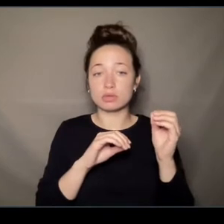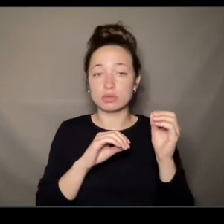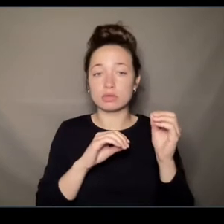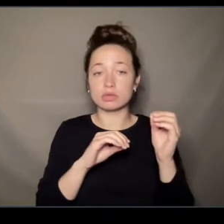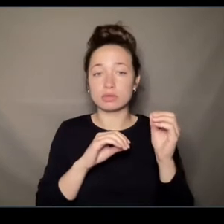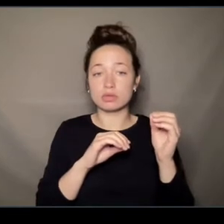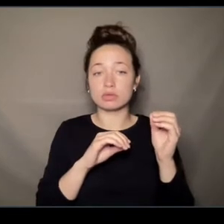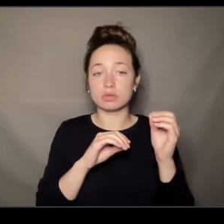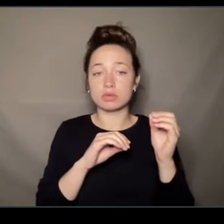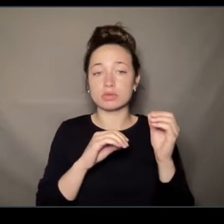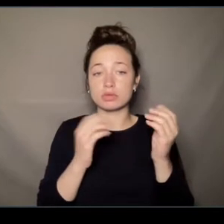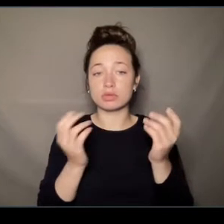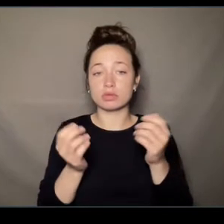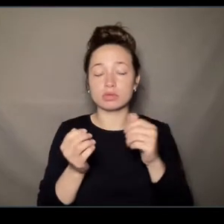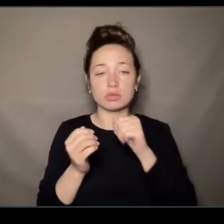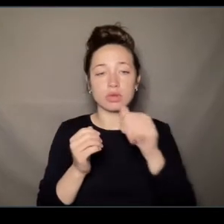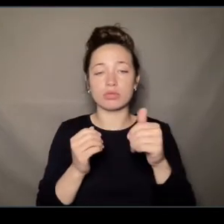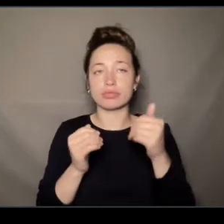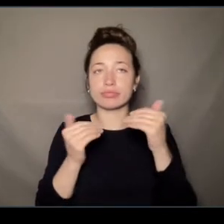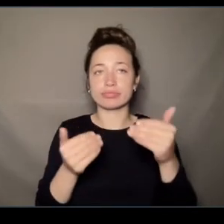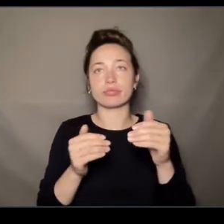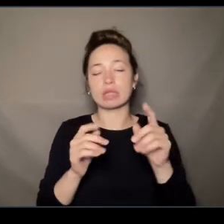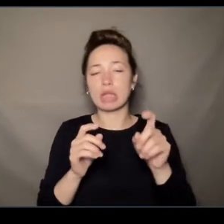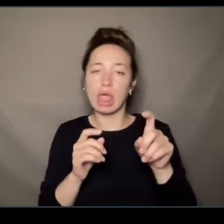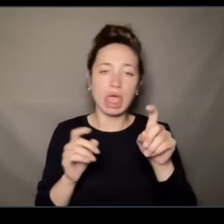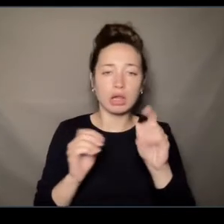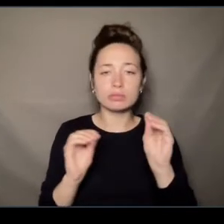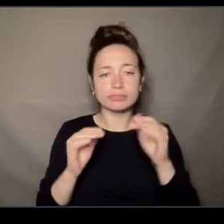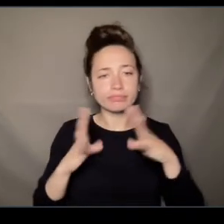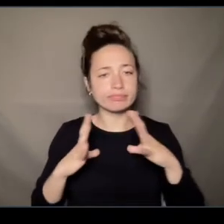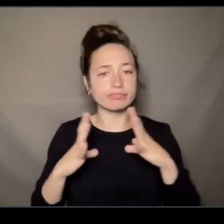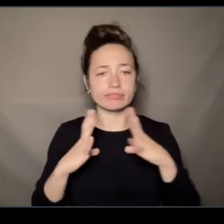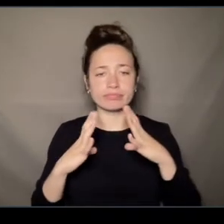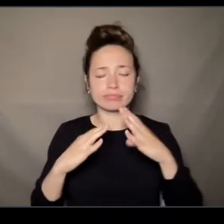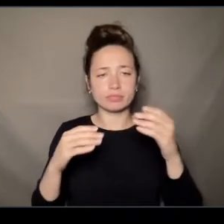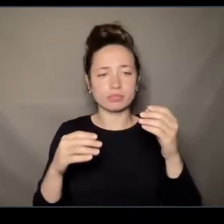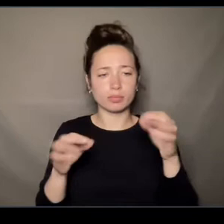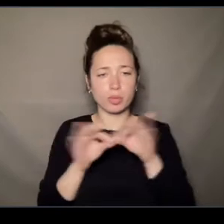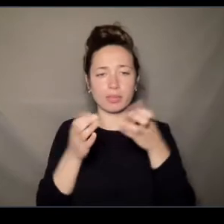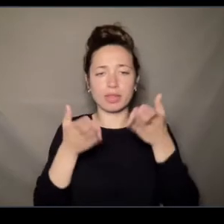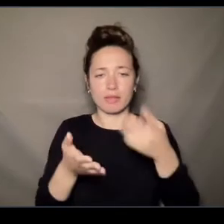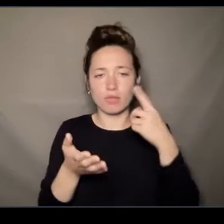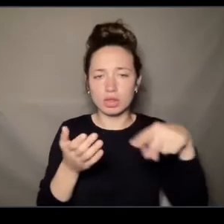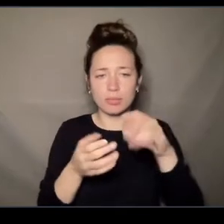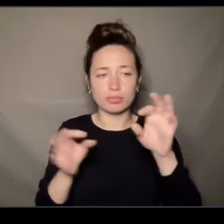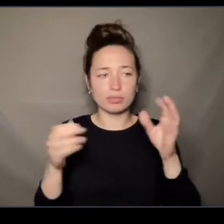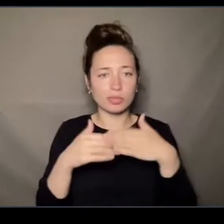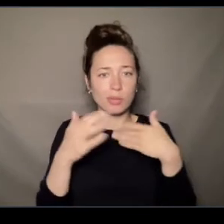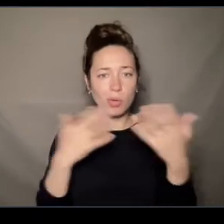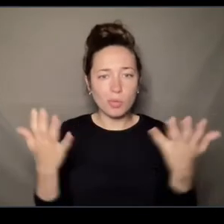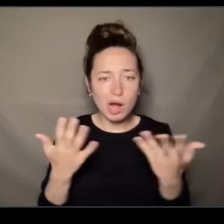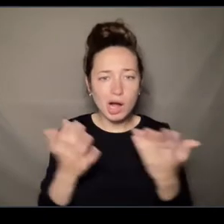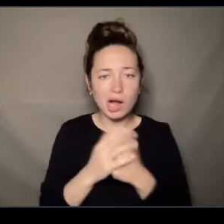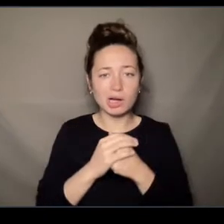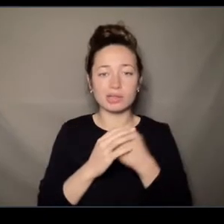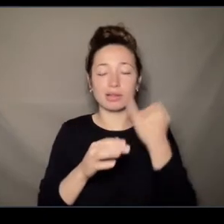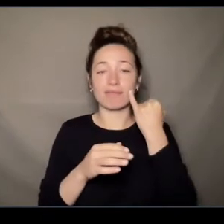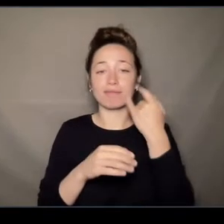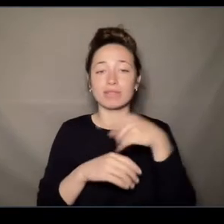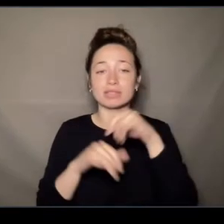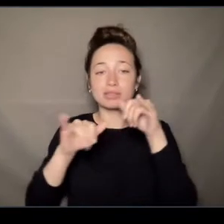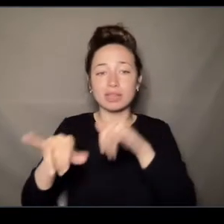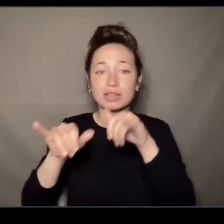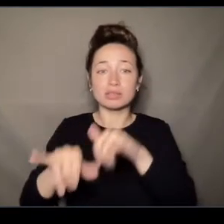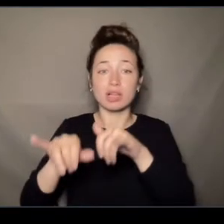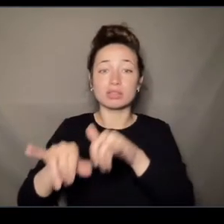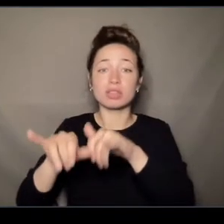leave, that you're not going to question it. You'll always be there for them, no matter what. Even if they stay and